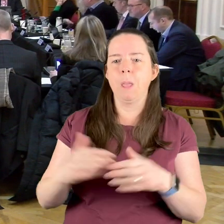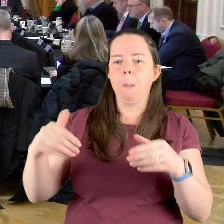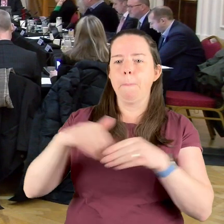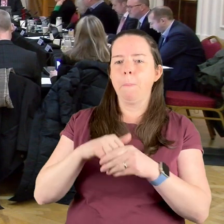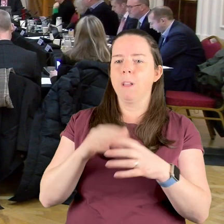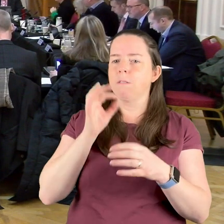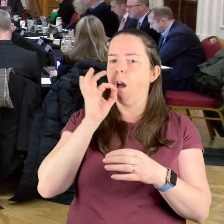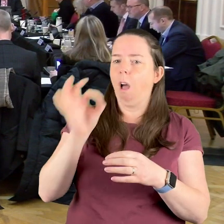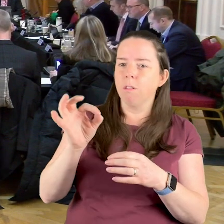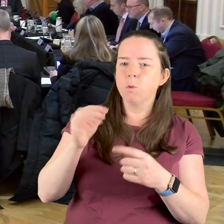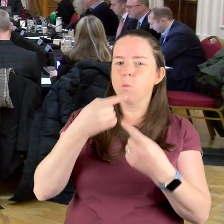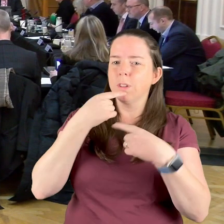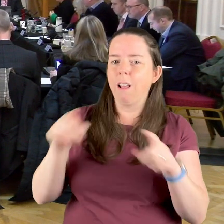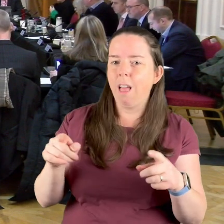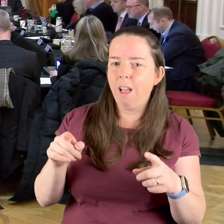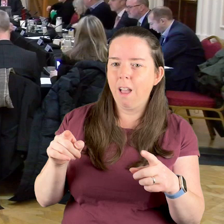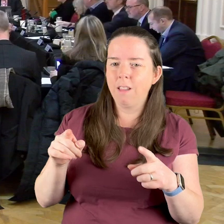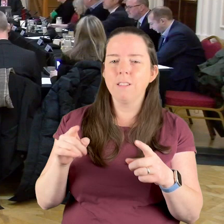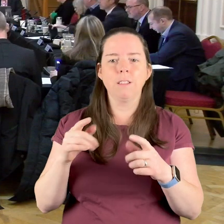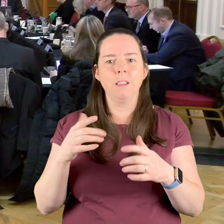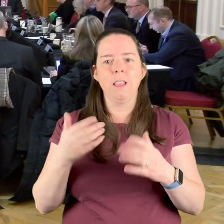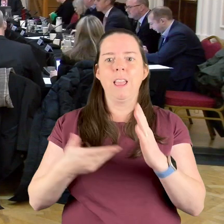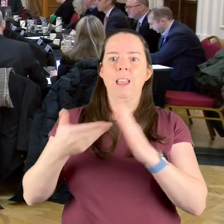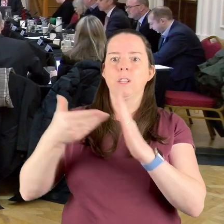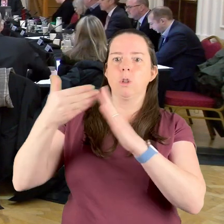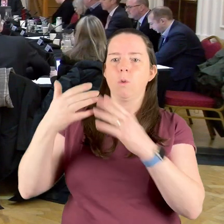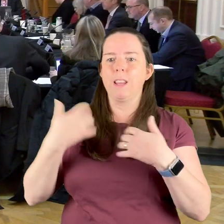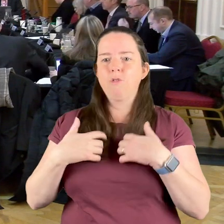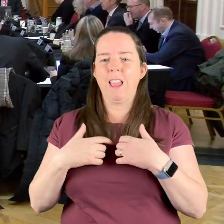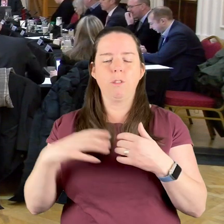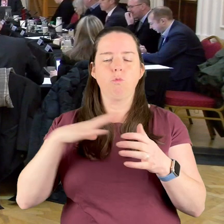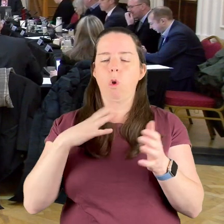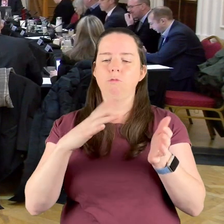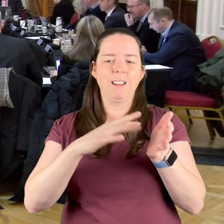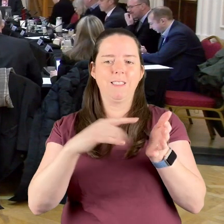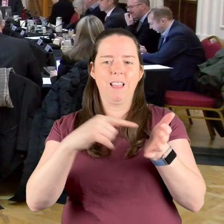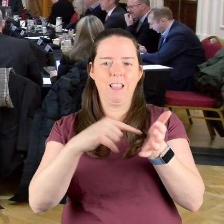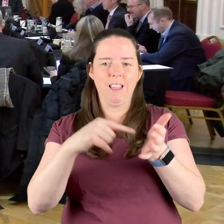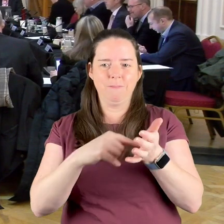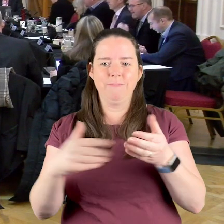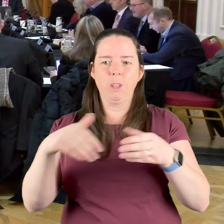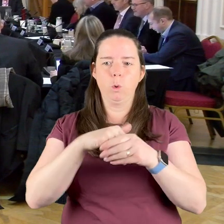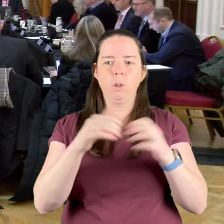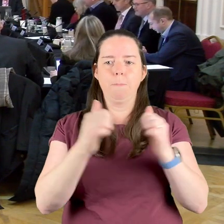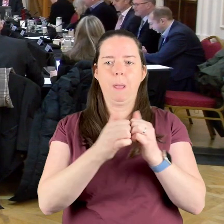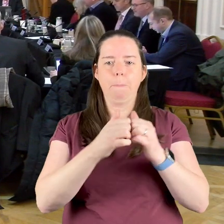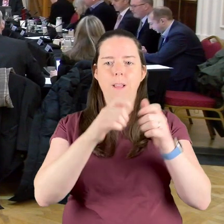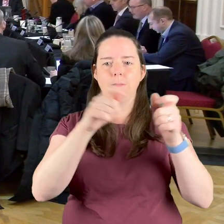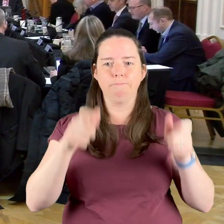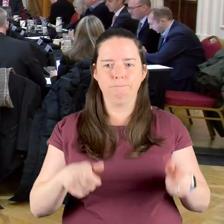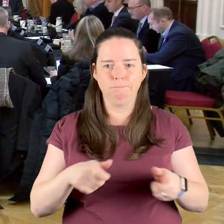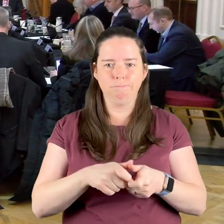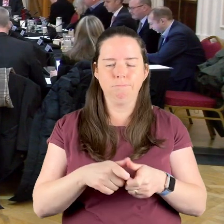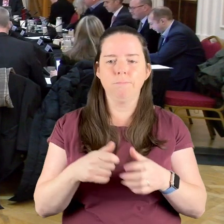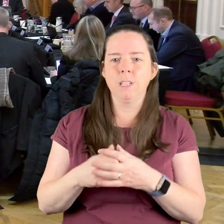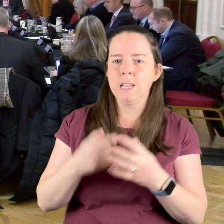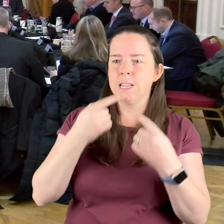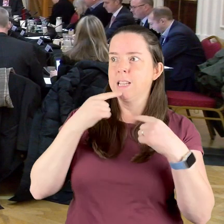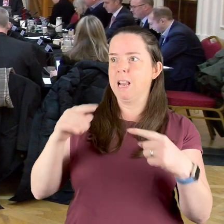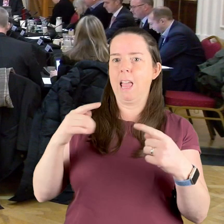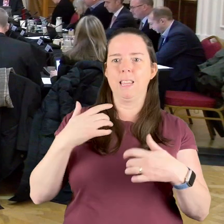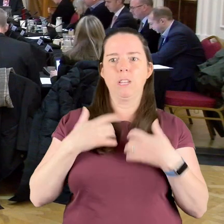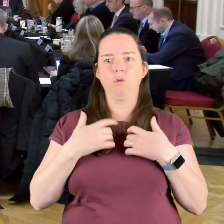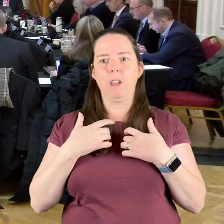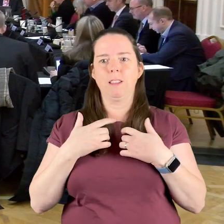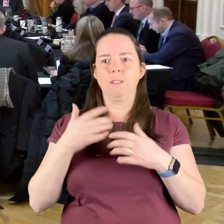papers. Members are asked to declare any additional interest not already on the register of declared interest included in the pack of papers, and